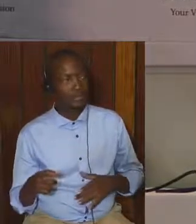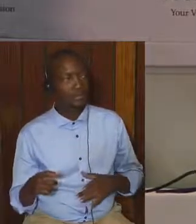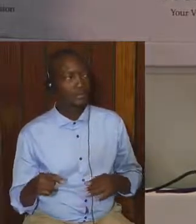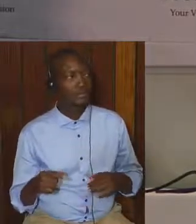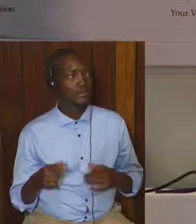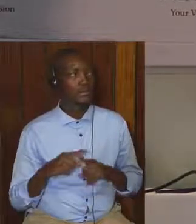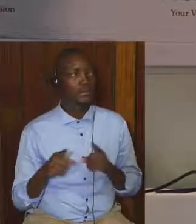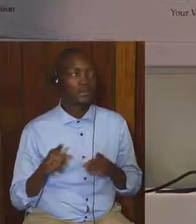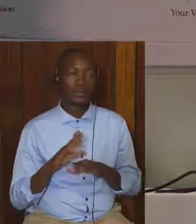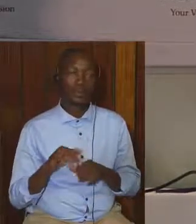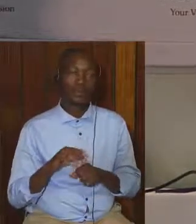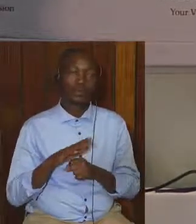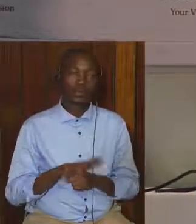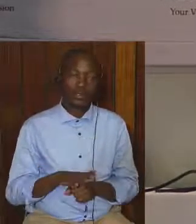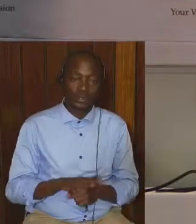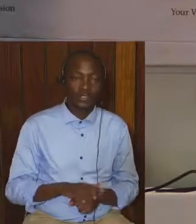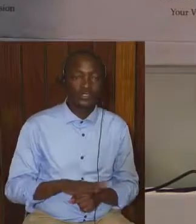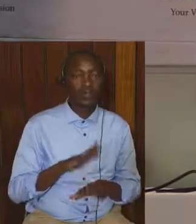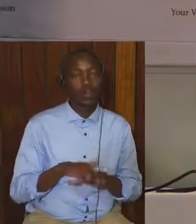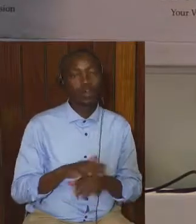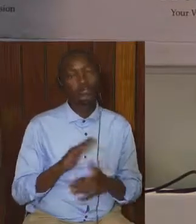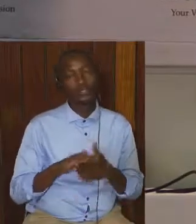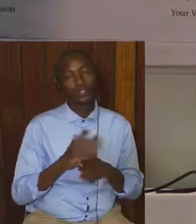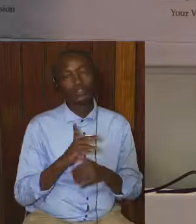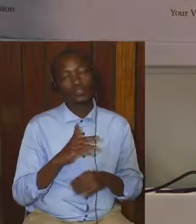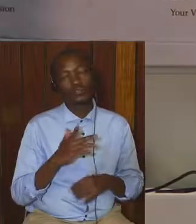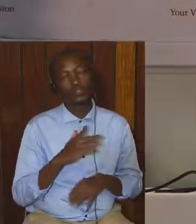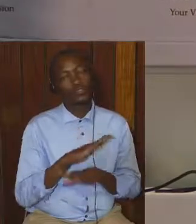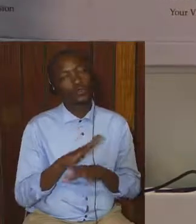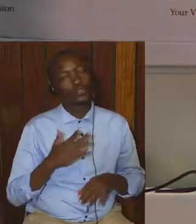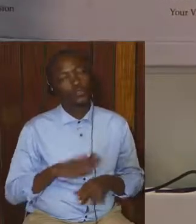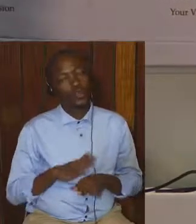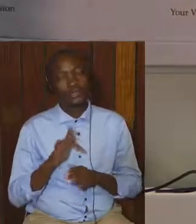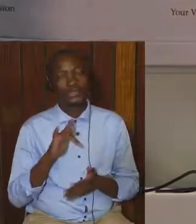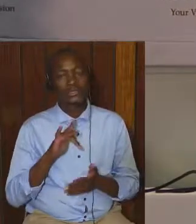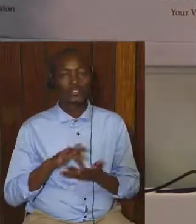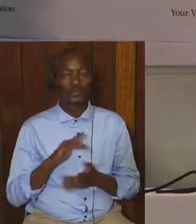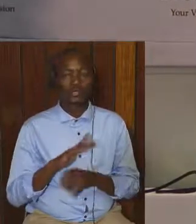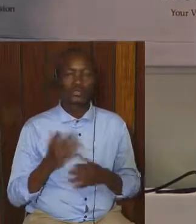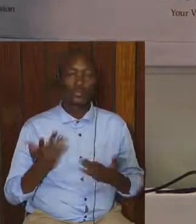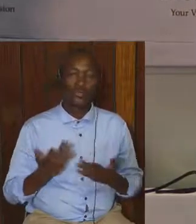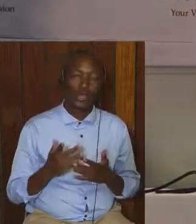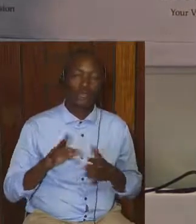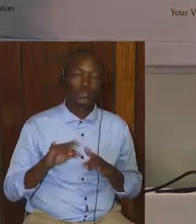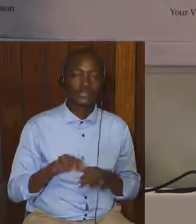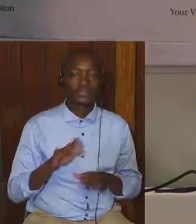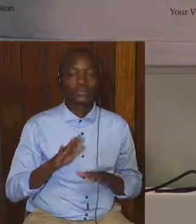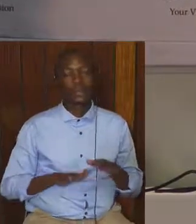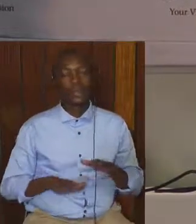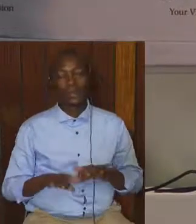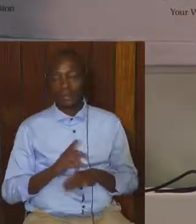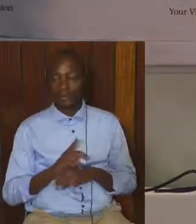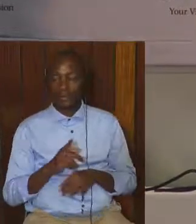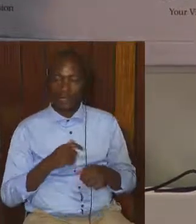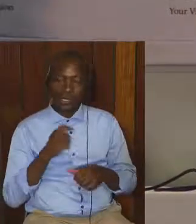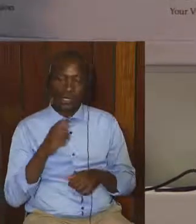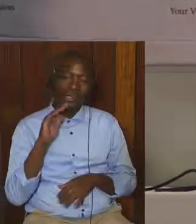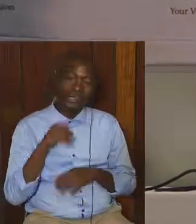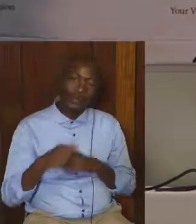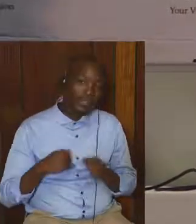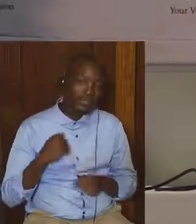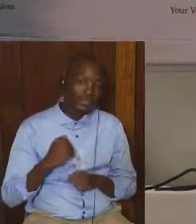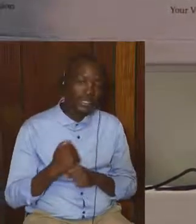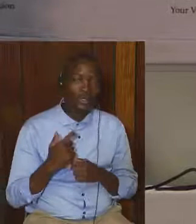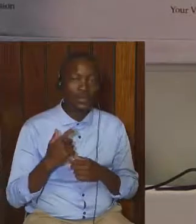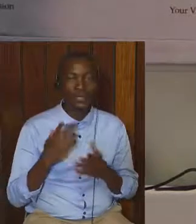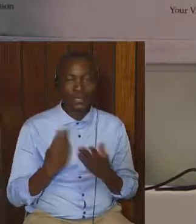wrongly, but we are putting pressure on because we don't want a situation where we sit back and then we come back in a year's time and